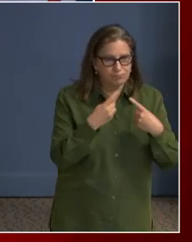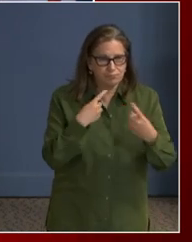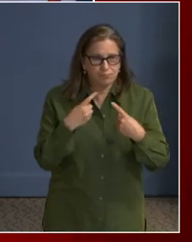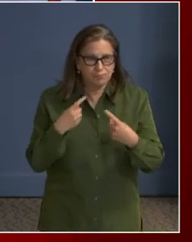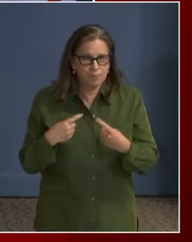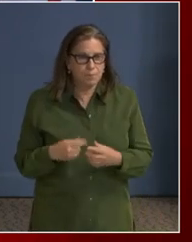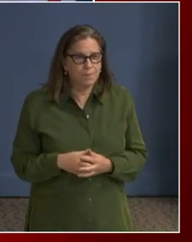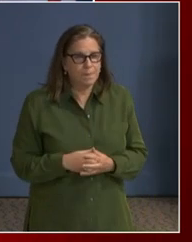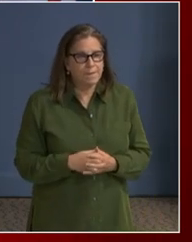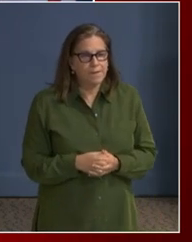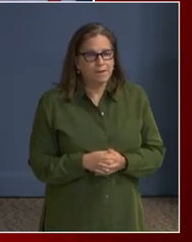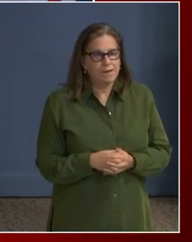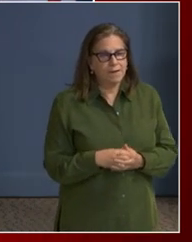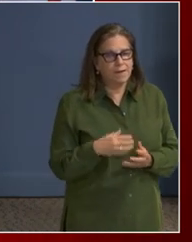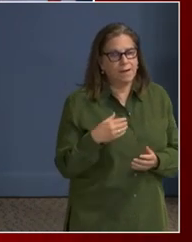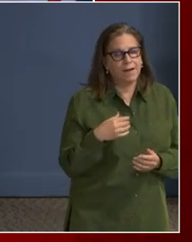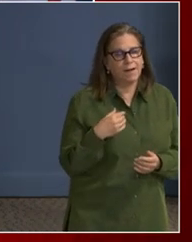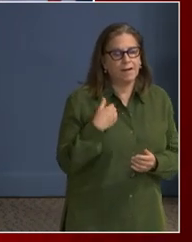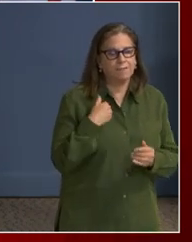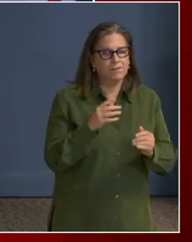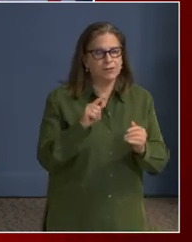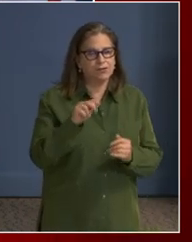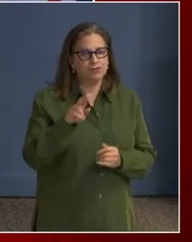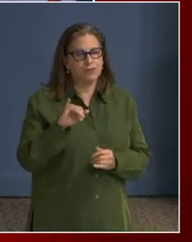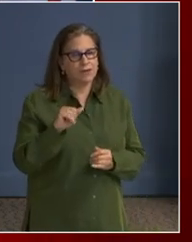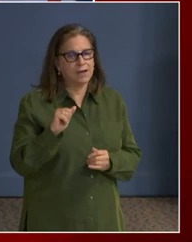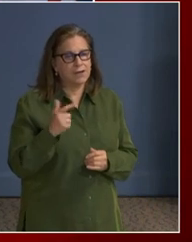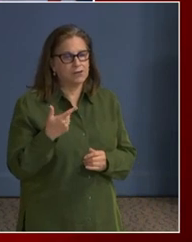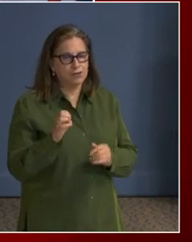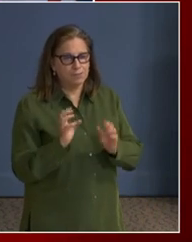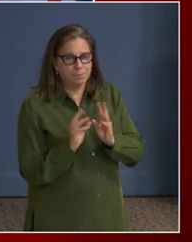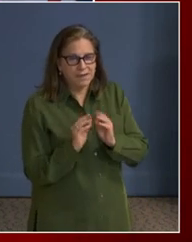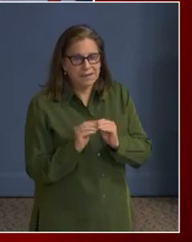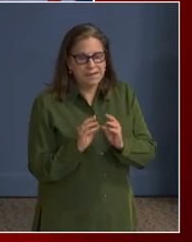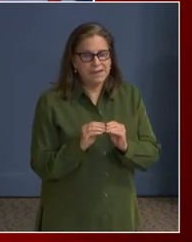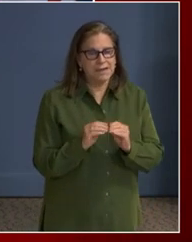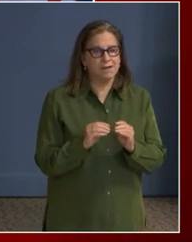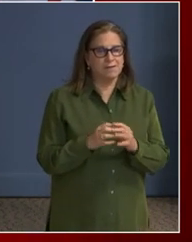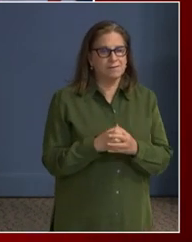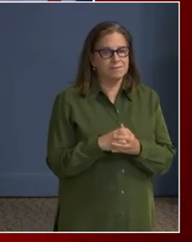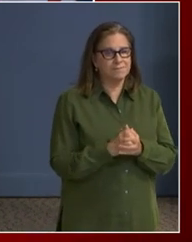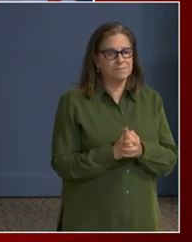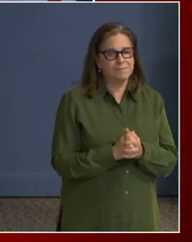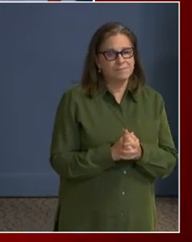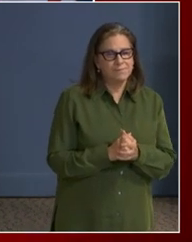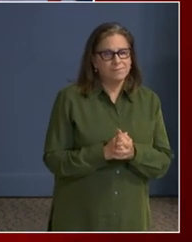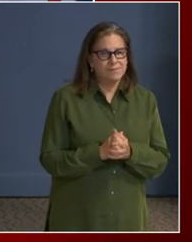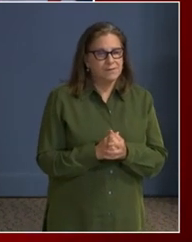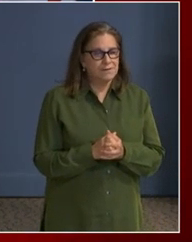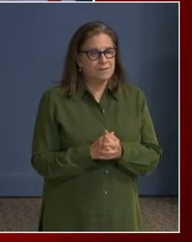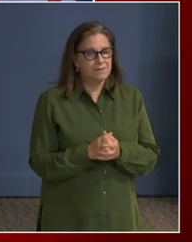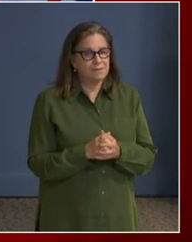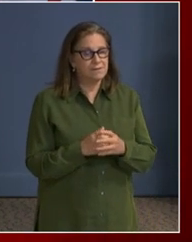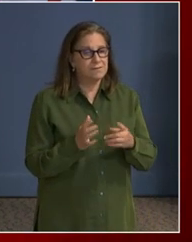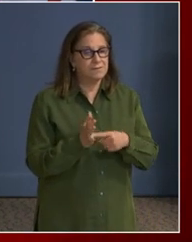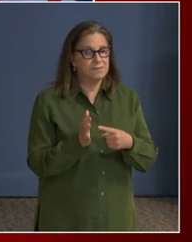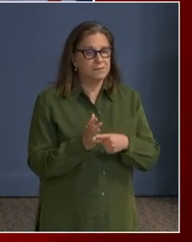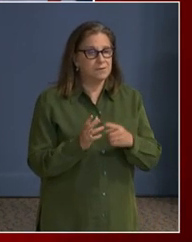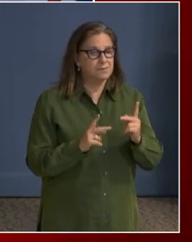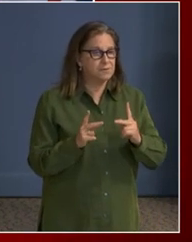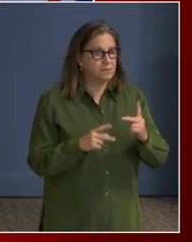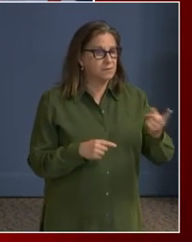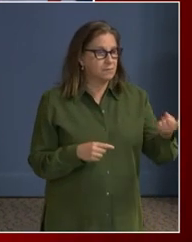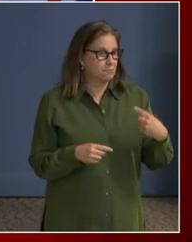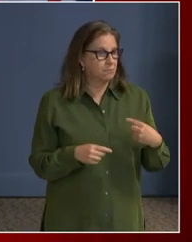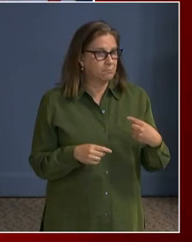sit down and plan who we need to talk to, who's willing to come to the table. Sometimes individuals, there's a situation that we're dealing with right